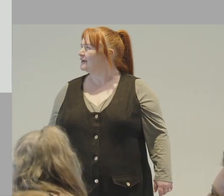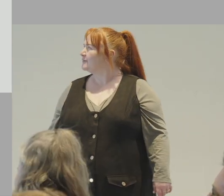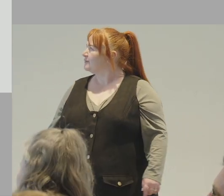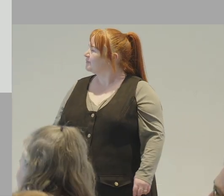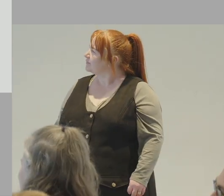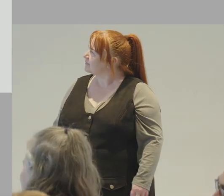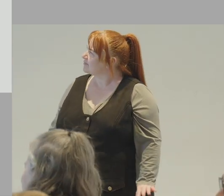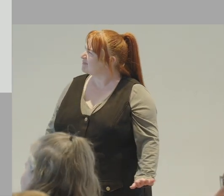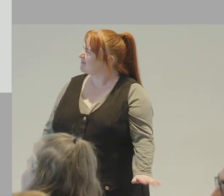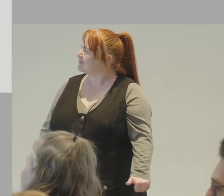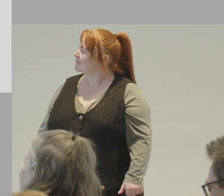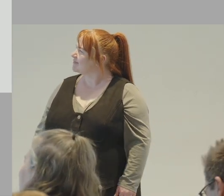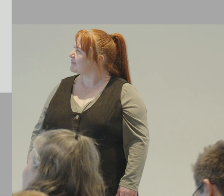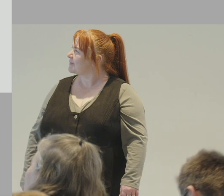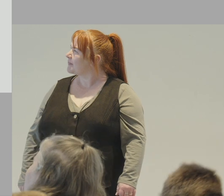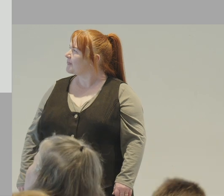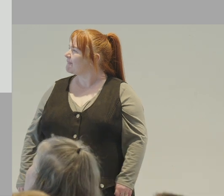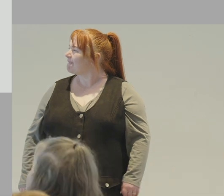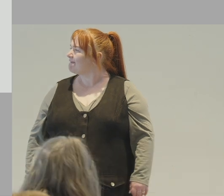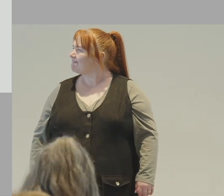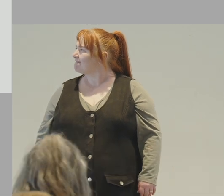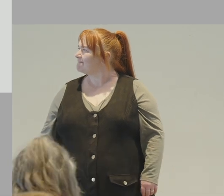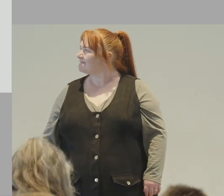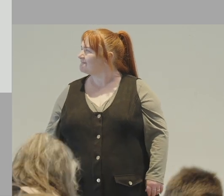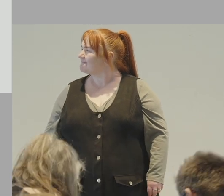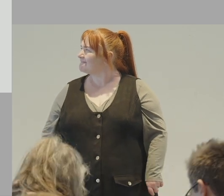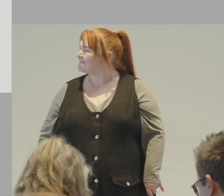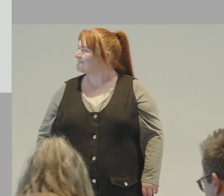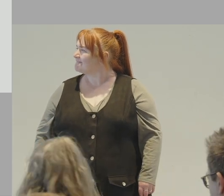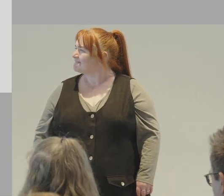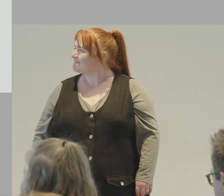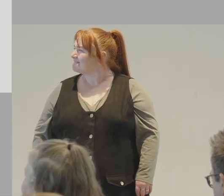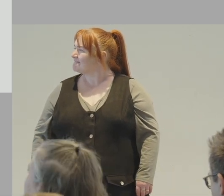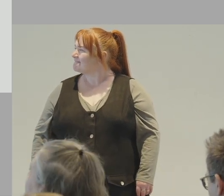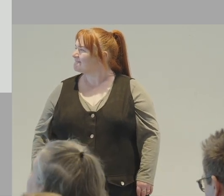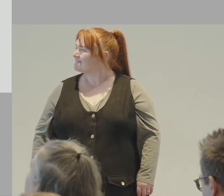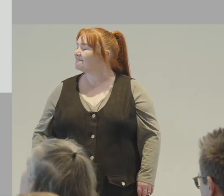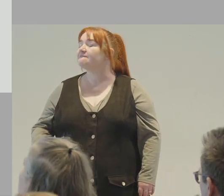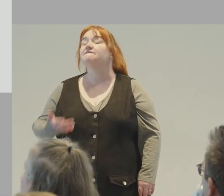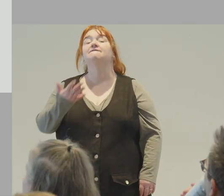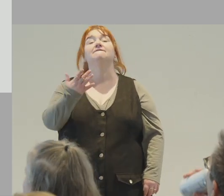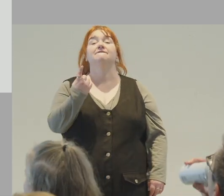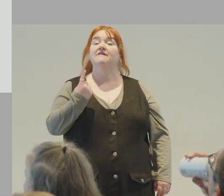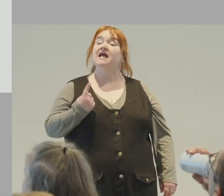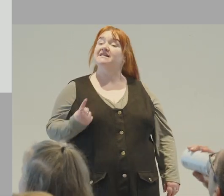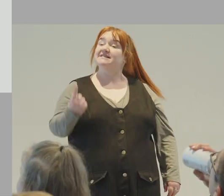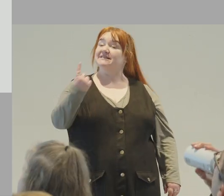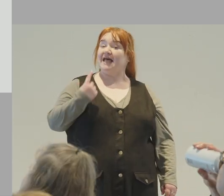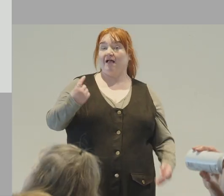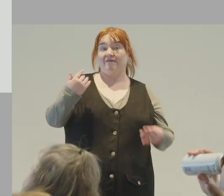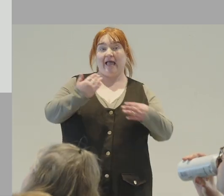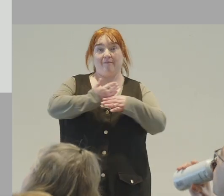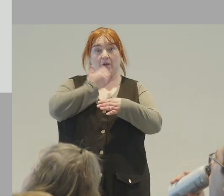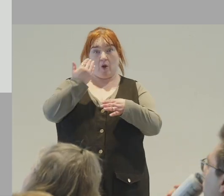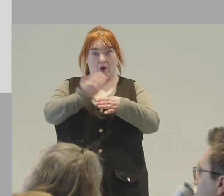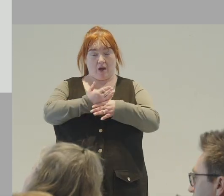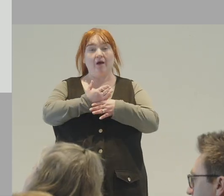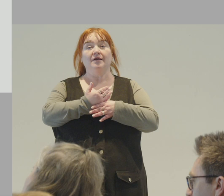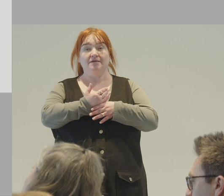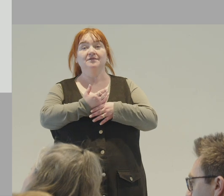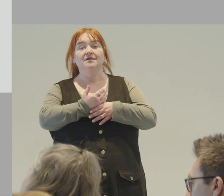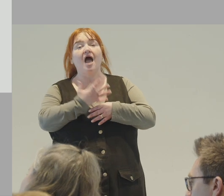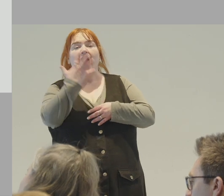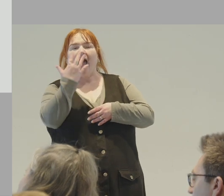Okay, so back for a sec. So if you are self-employed, there are